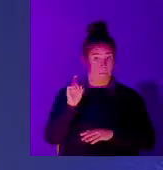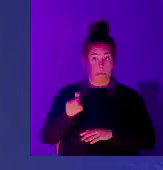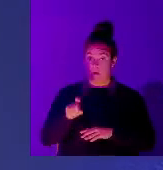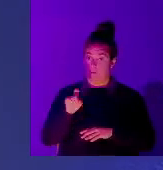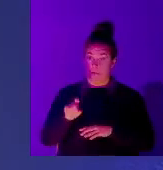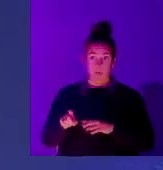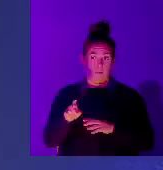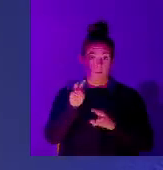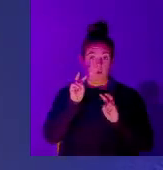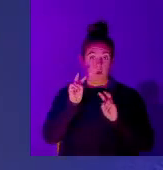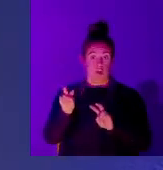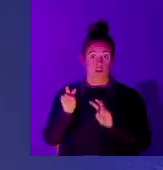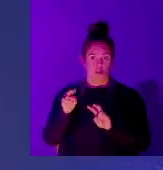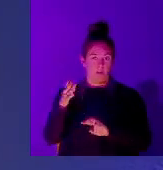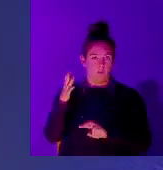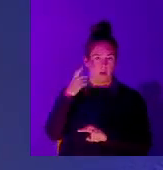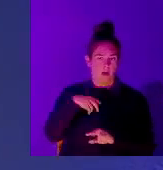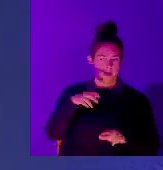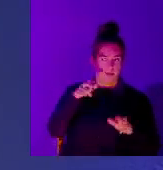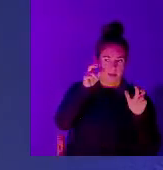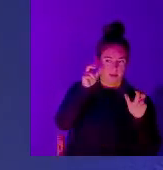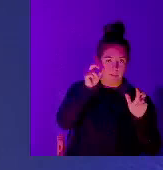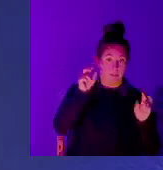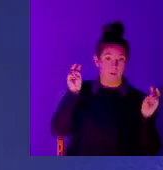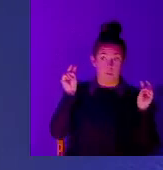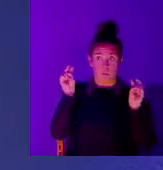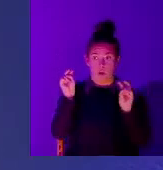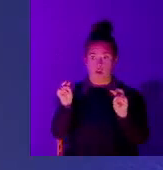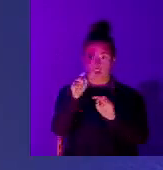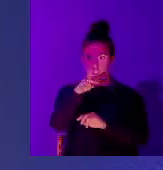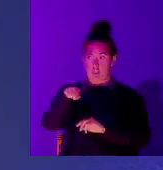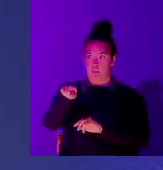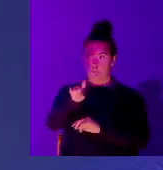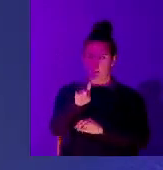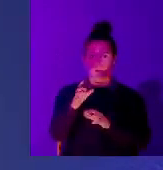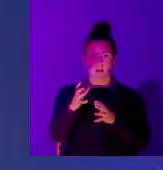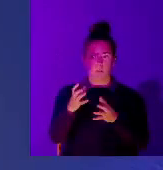you and he wants to take you out of the battle.